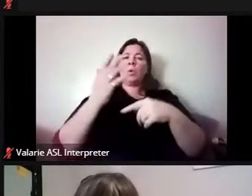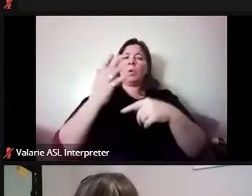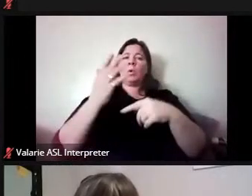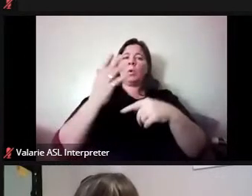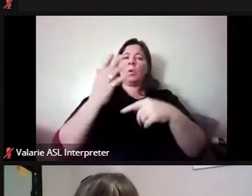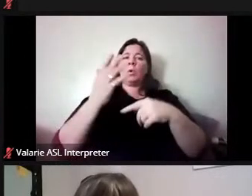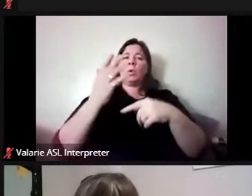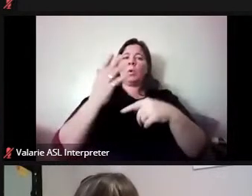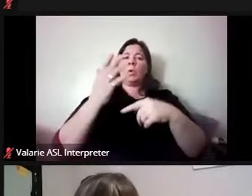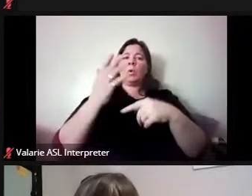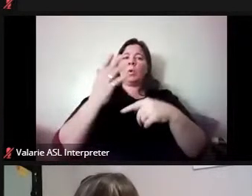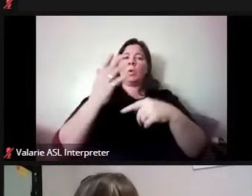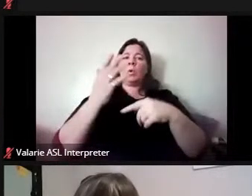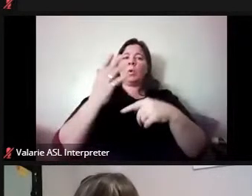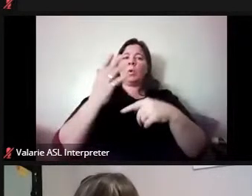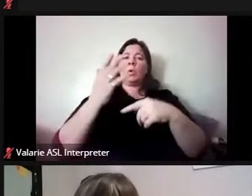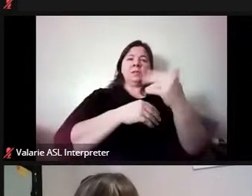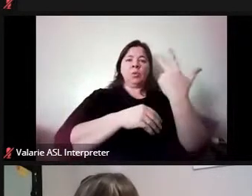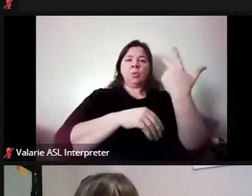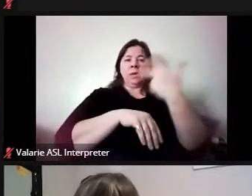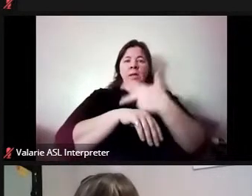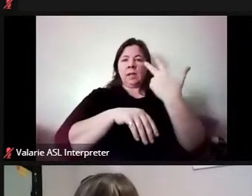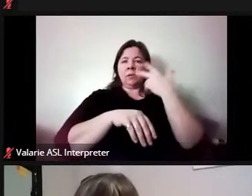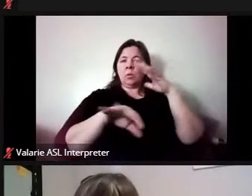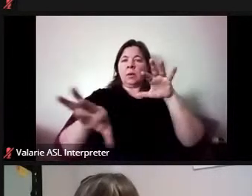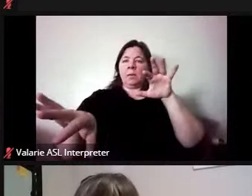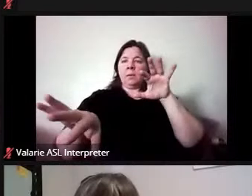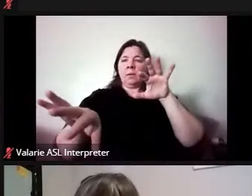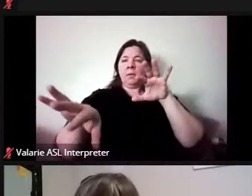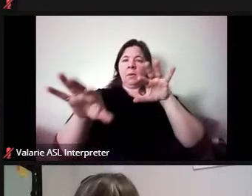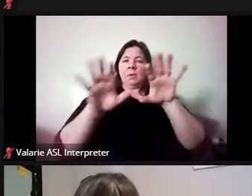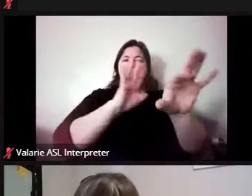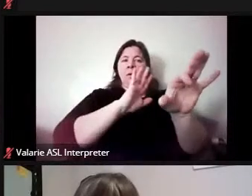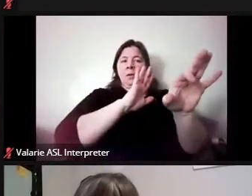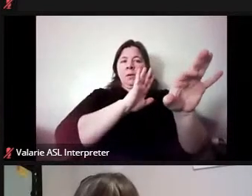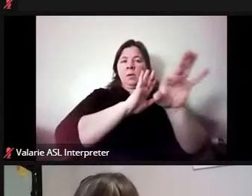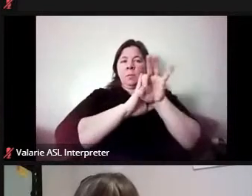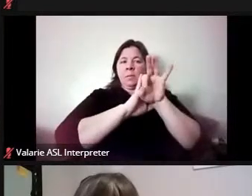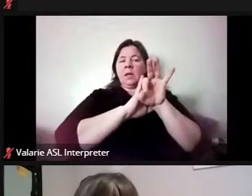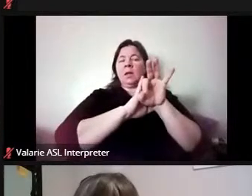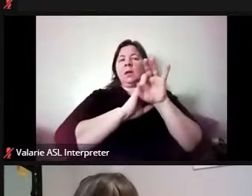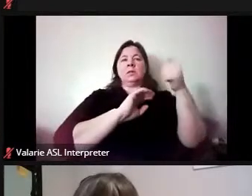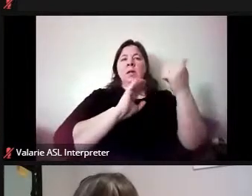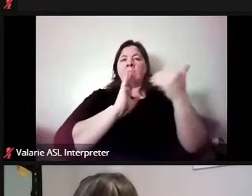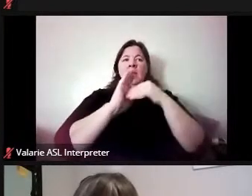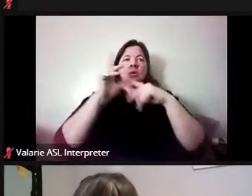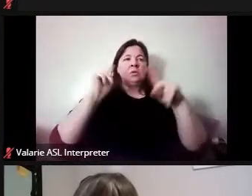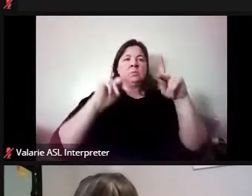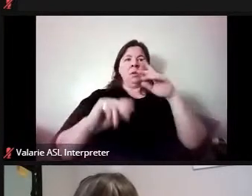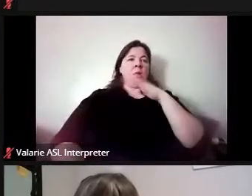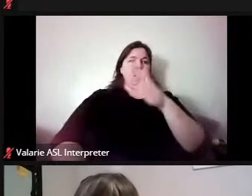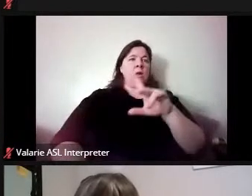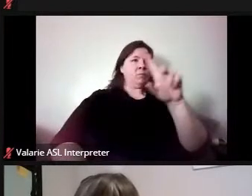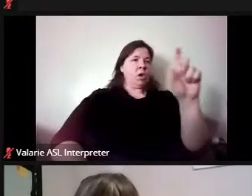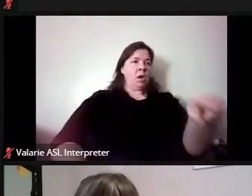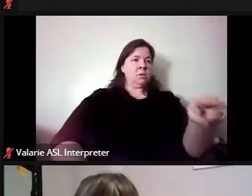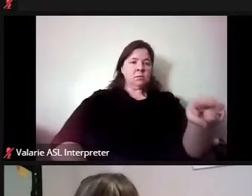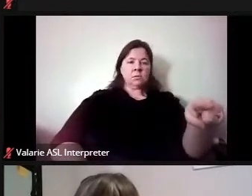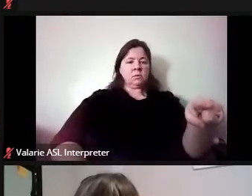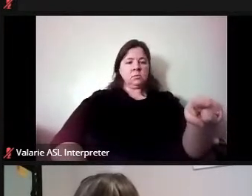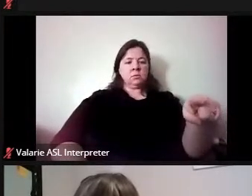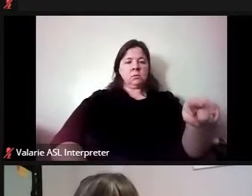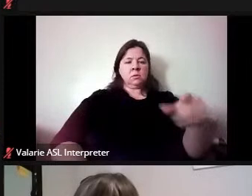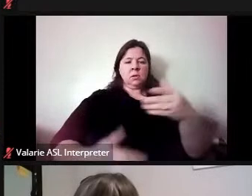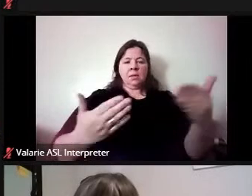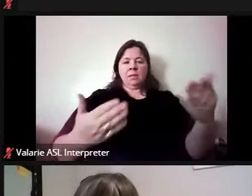10,000 people. I don't know who it is. You would think as nosy as I am, I would know, but I never asked. I don't want to ask. I don't ask